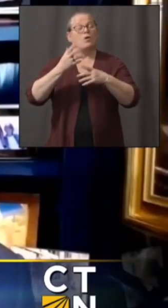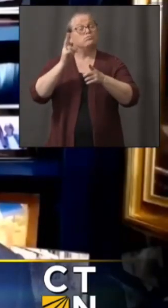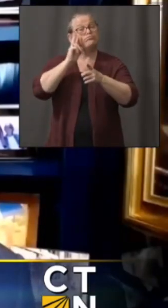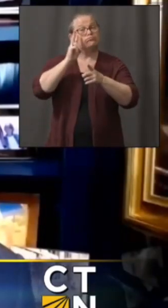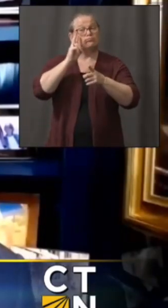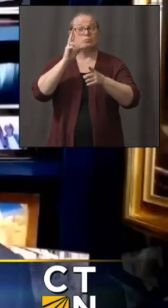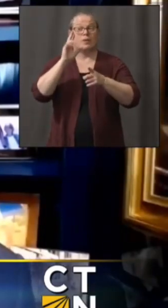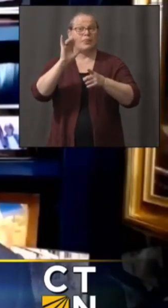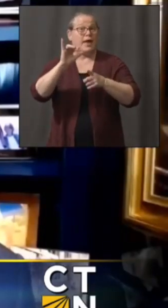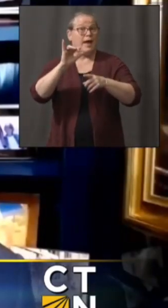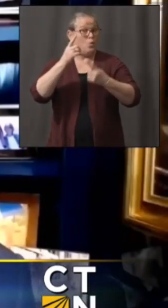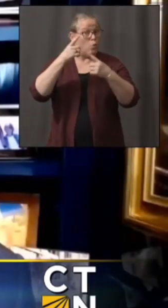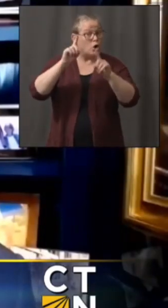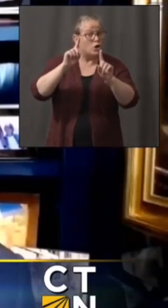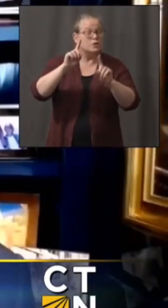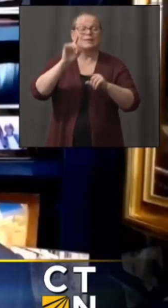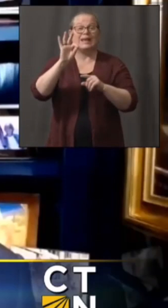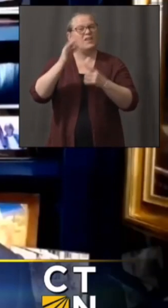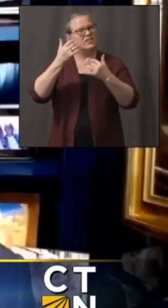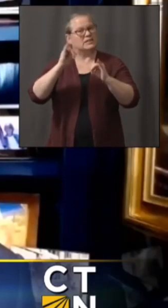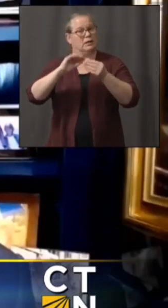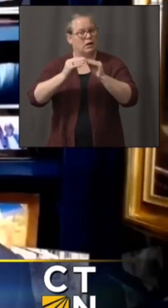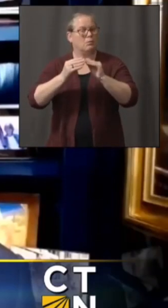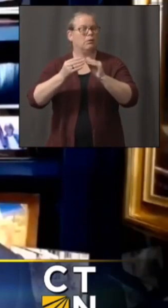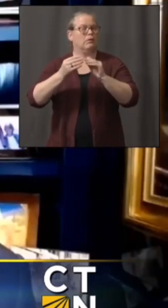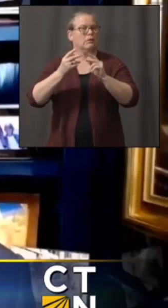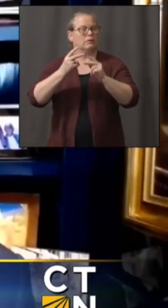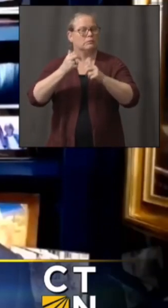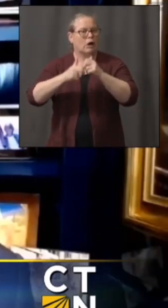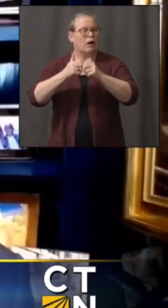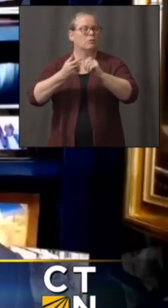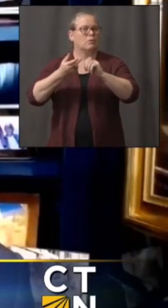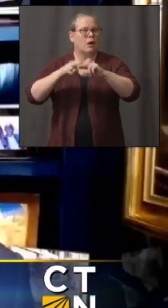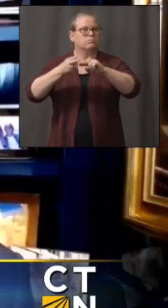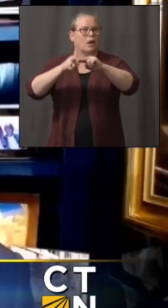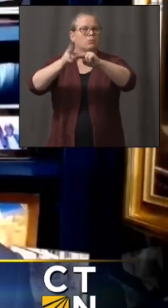make a change, and we'll do that in association with Governor Cuomo and Governor Baker.